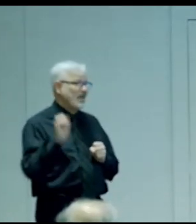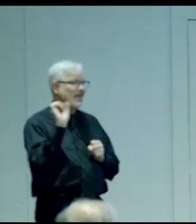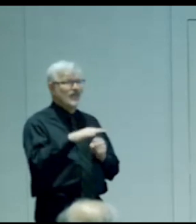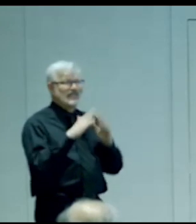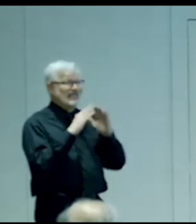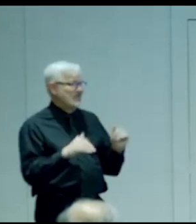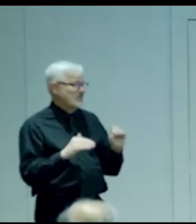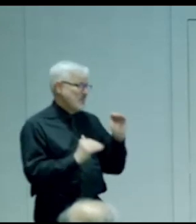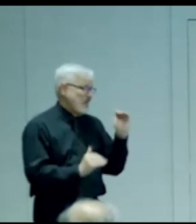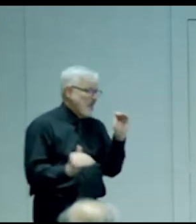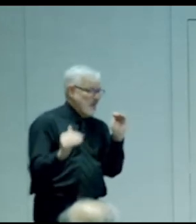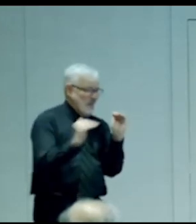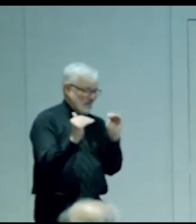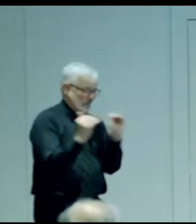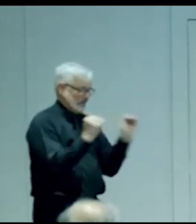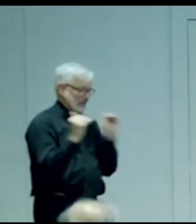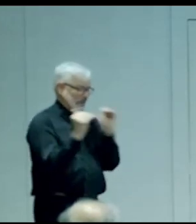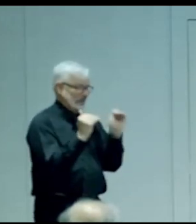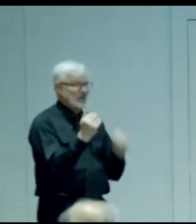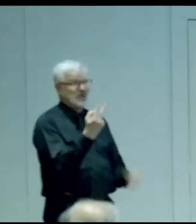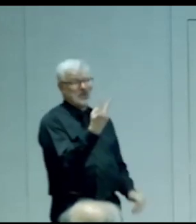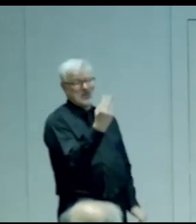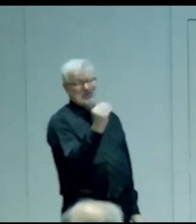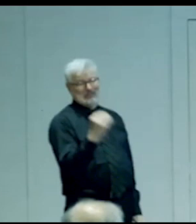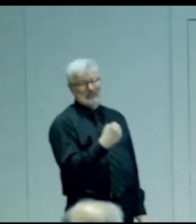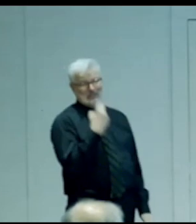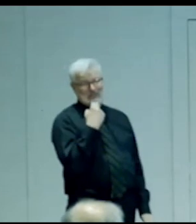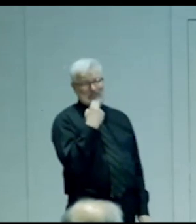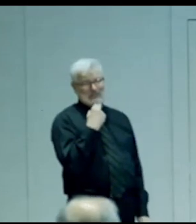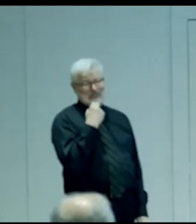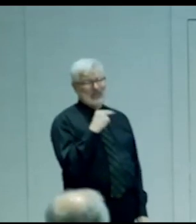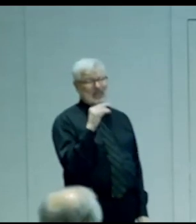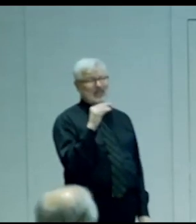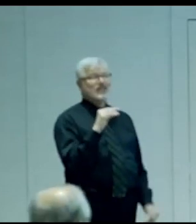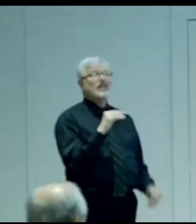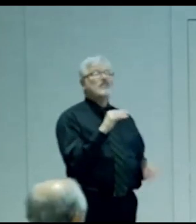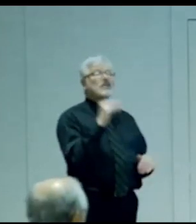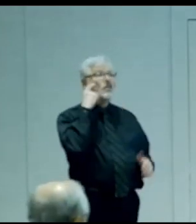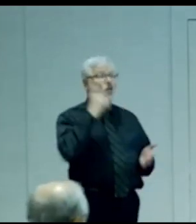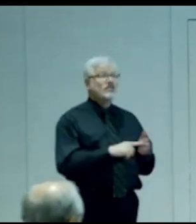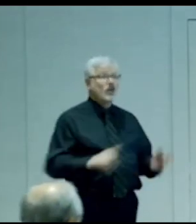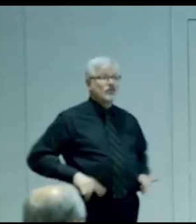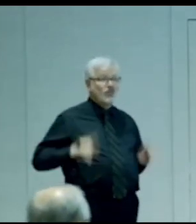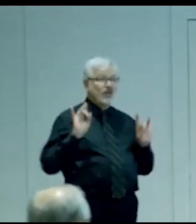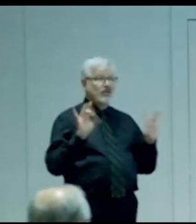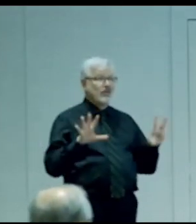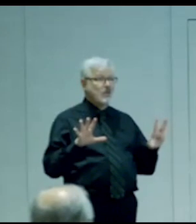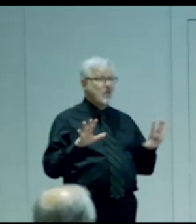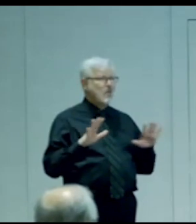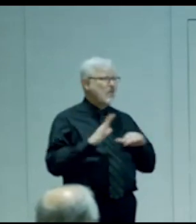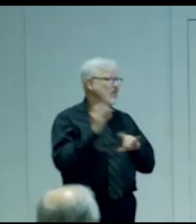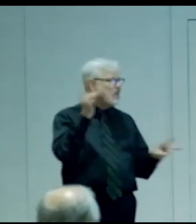almost can, and only 2% is an indirect effect. But if you look at Australia, it's over